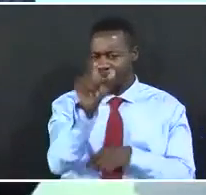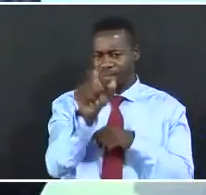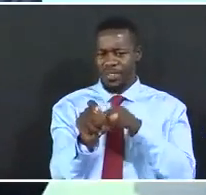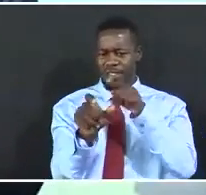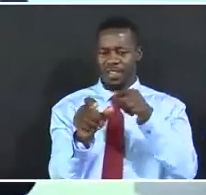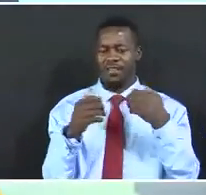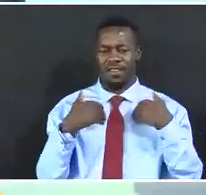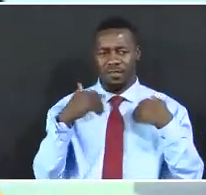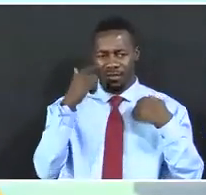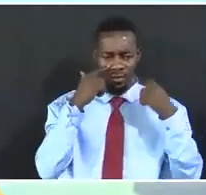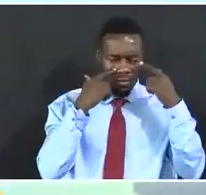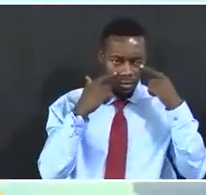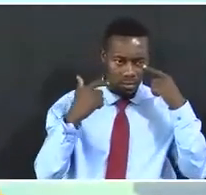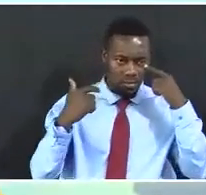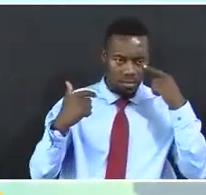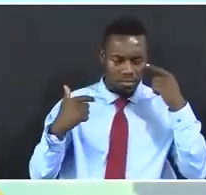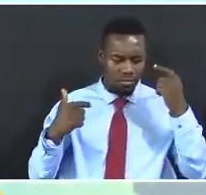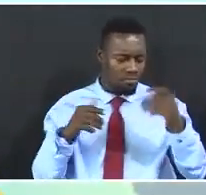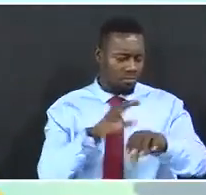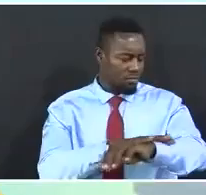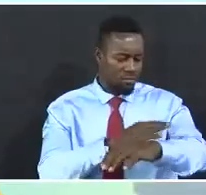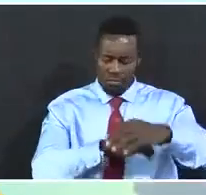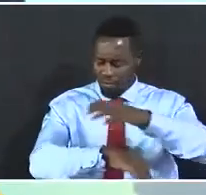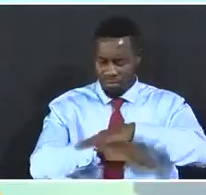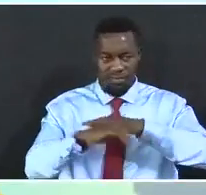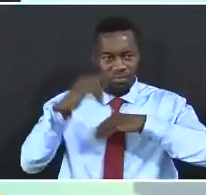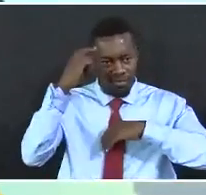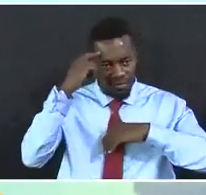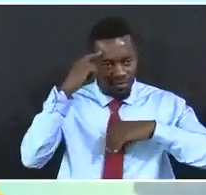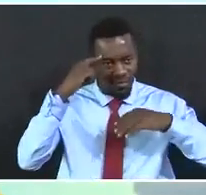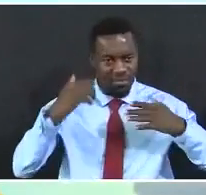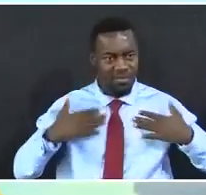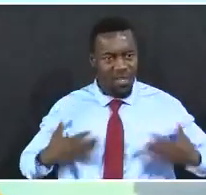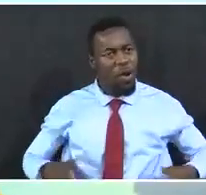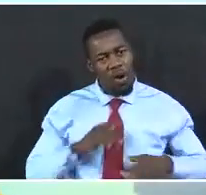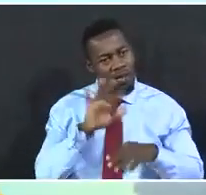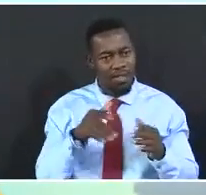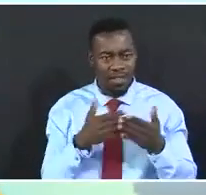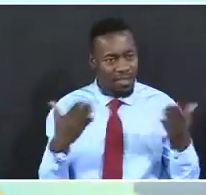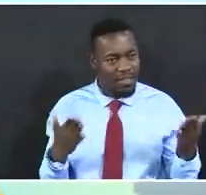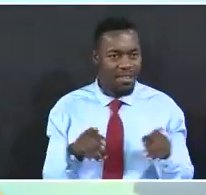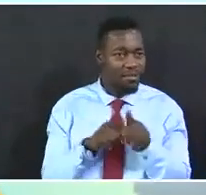your legs, the heart, the brain, and many, many more.